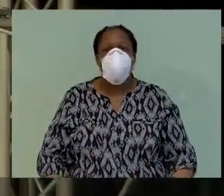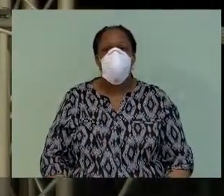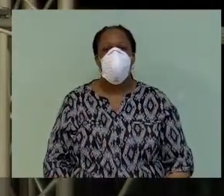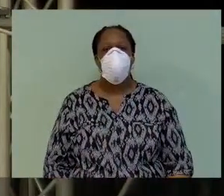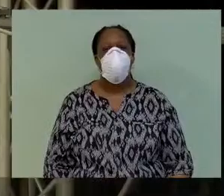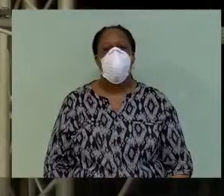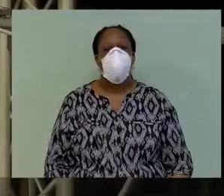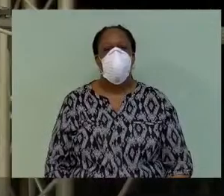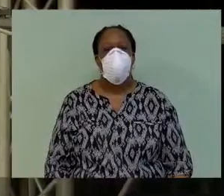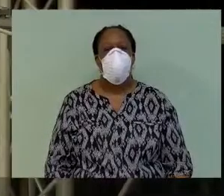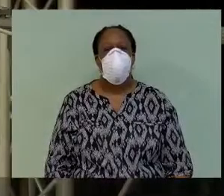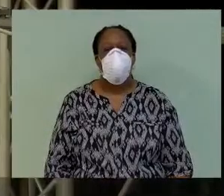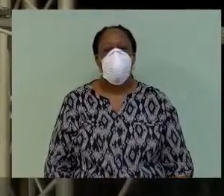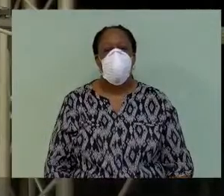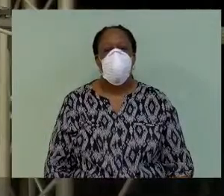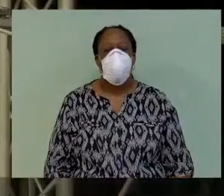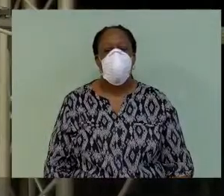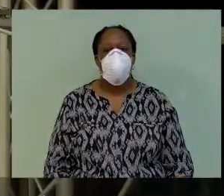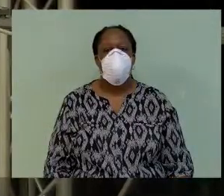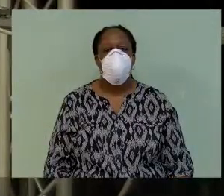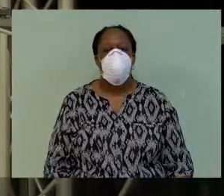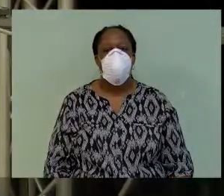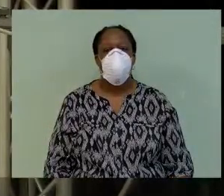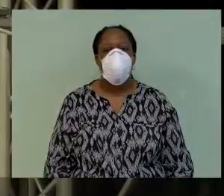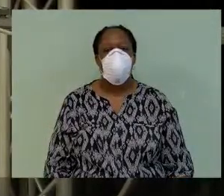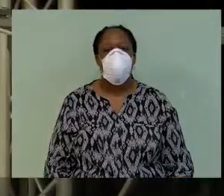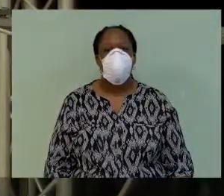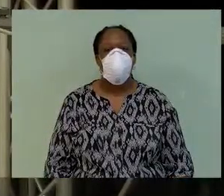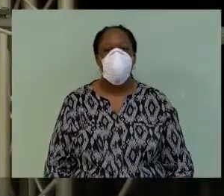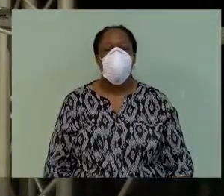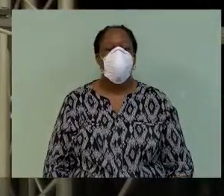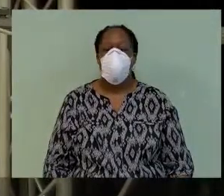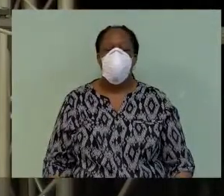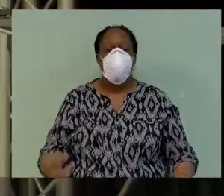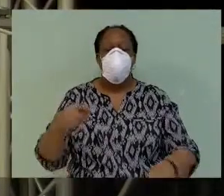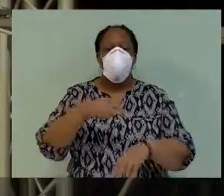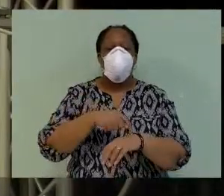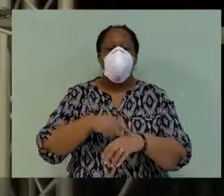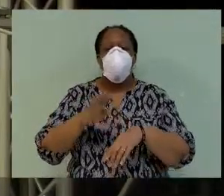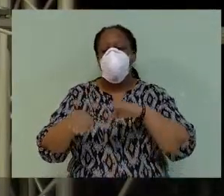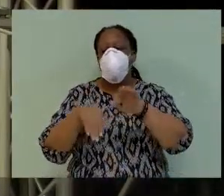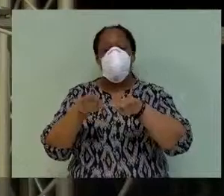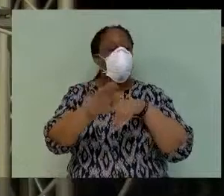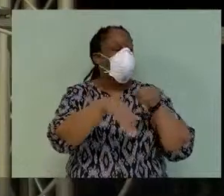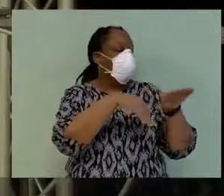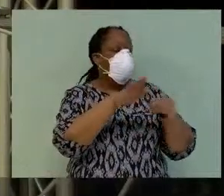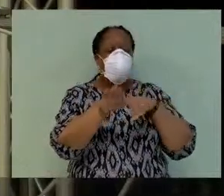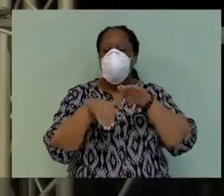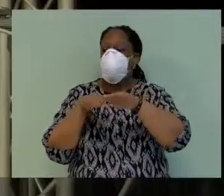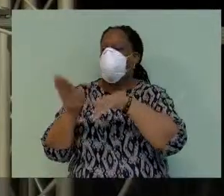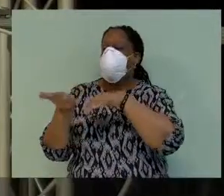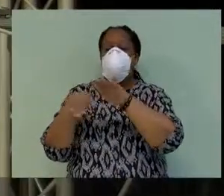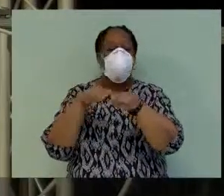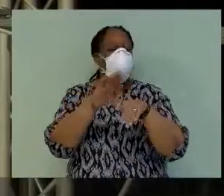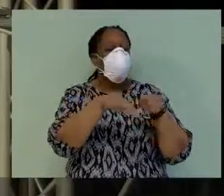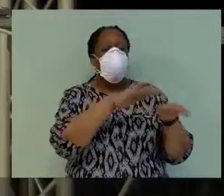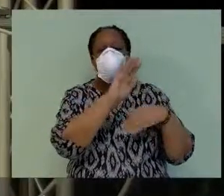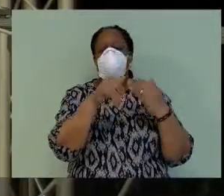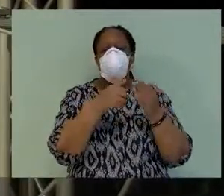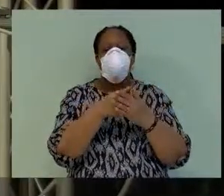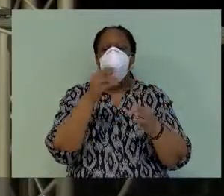live in a very tropical climate, just the time you spend walking back and forth within the sun, that should be sufficient for